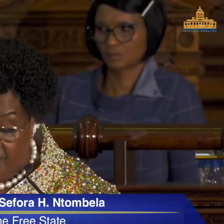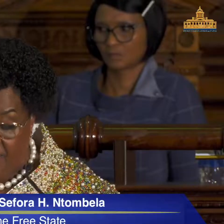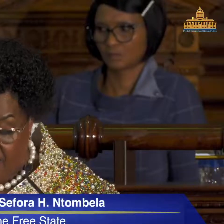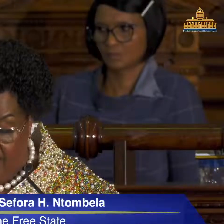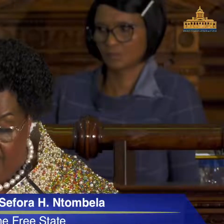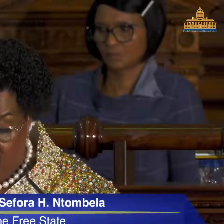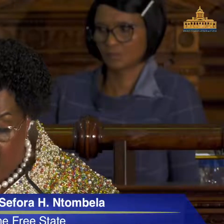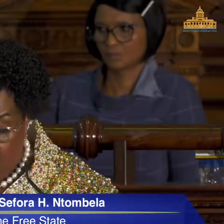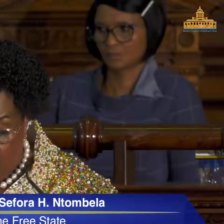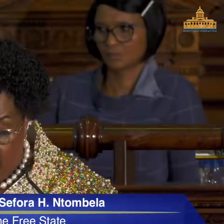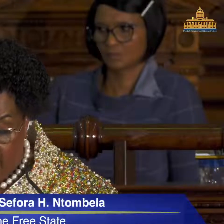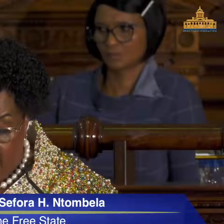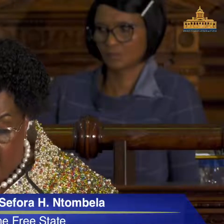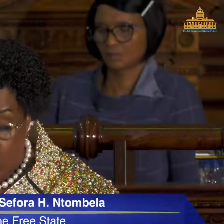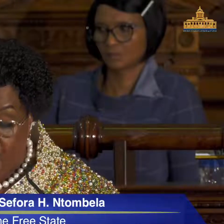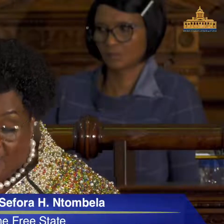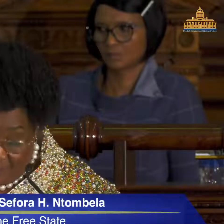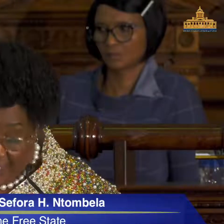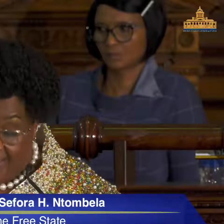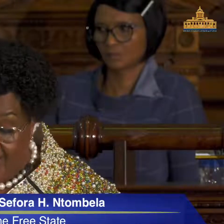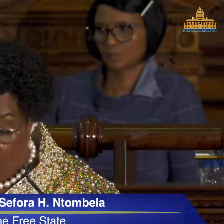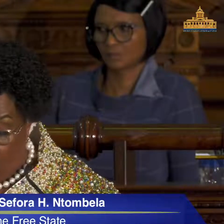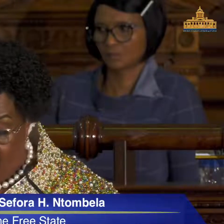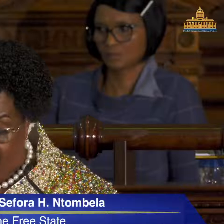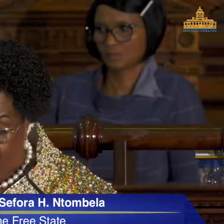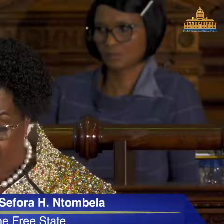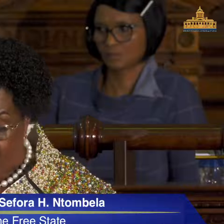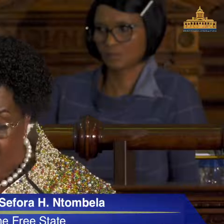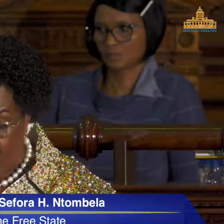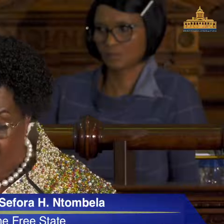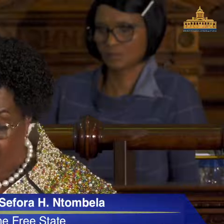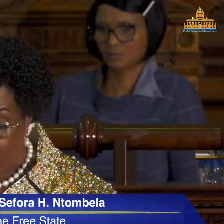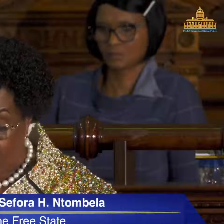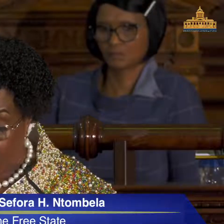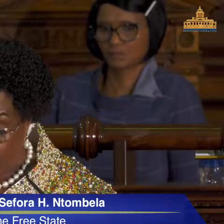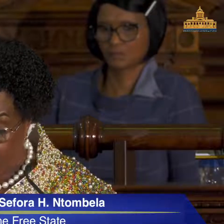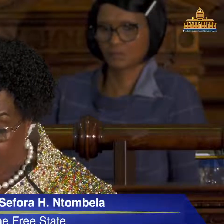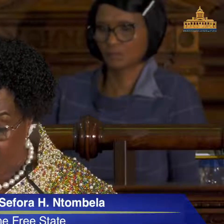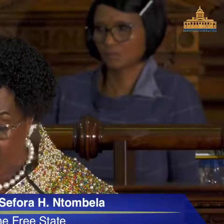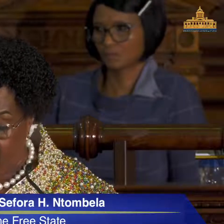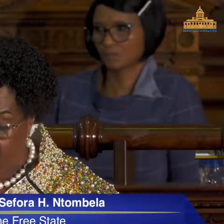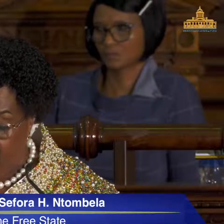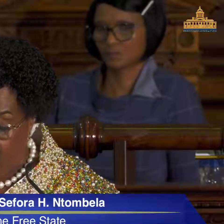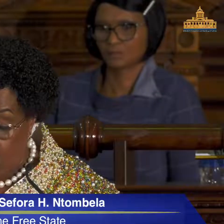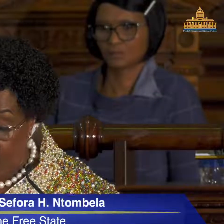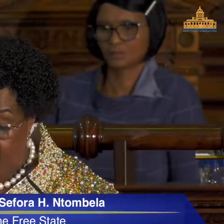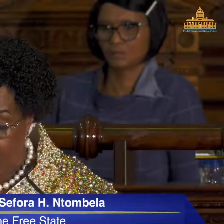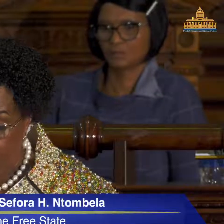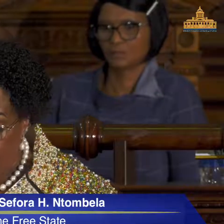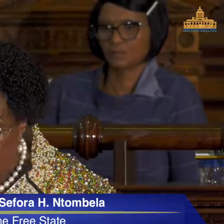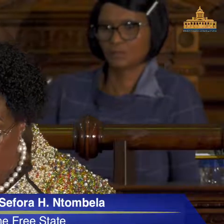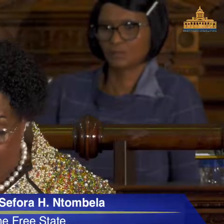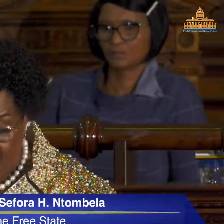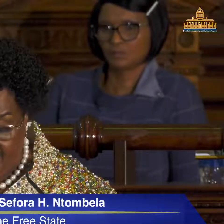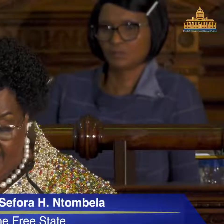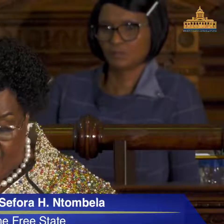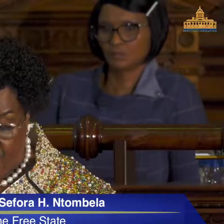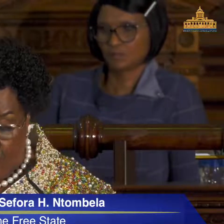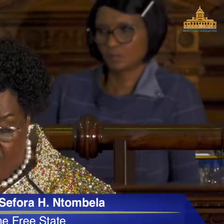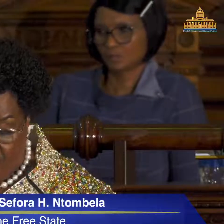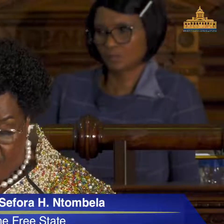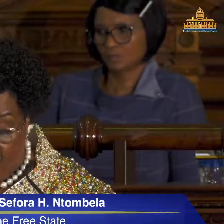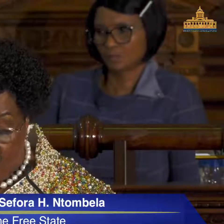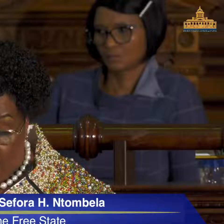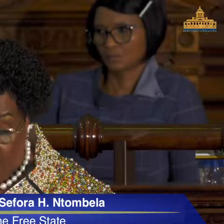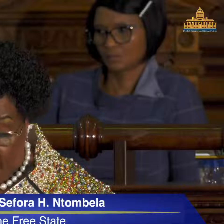in September to deliberate on this very important topic, which is the